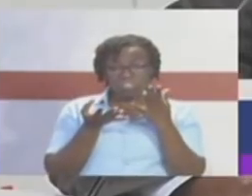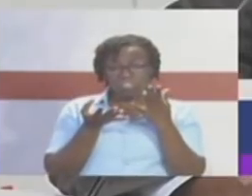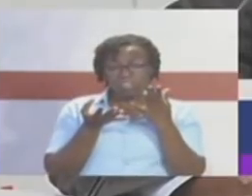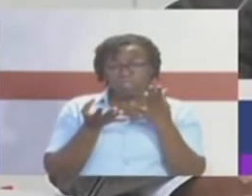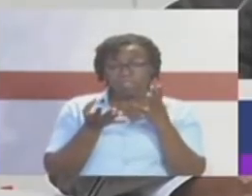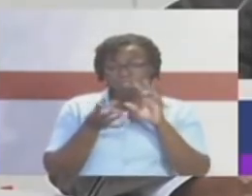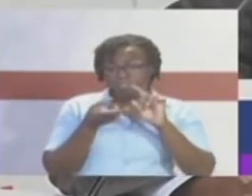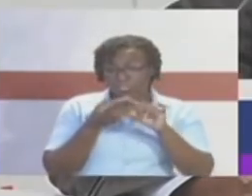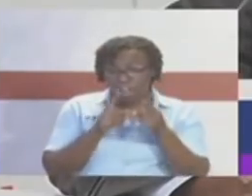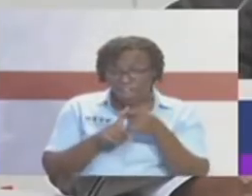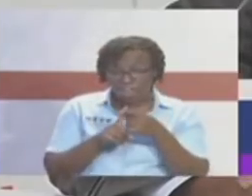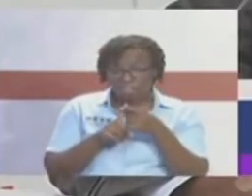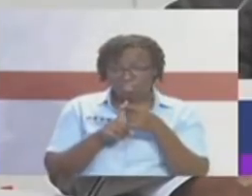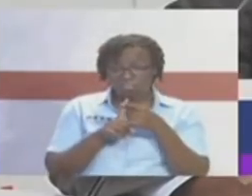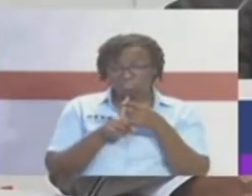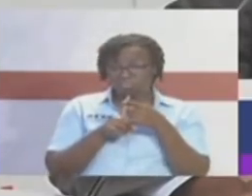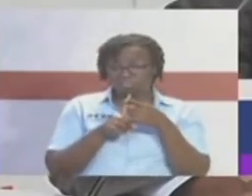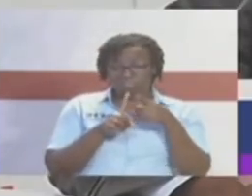dialysis patient,